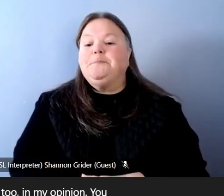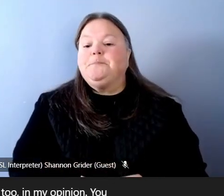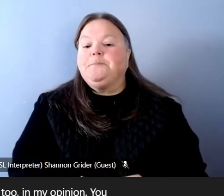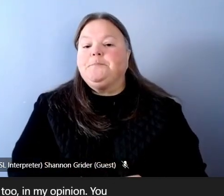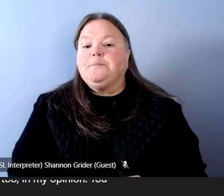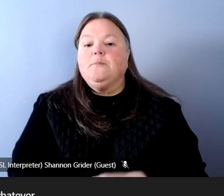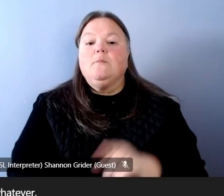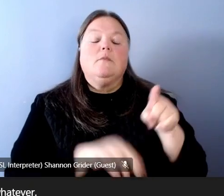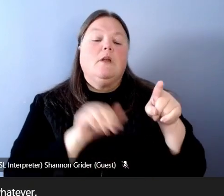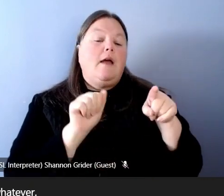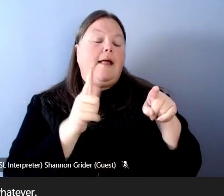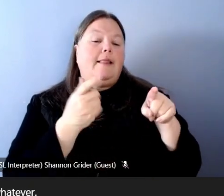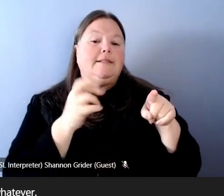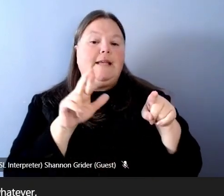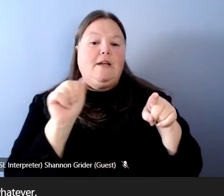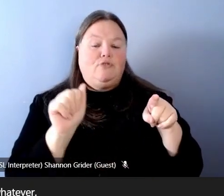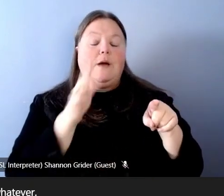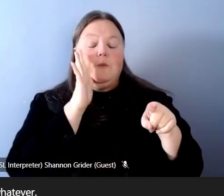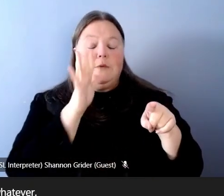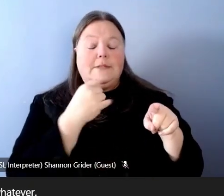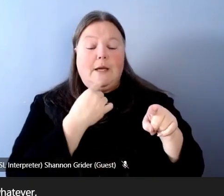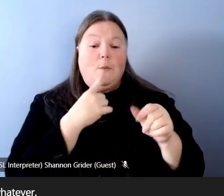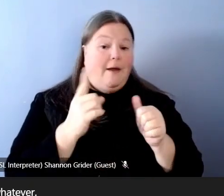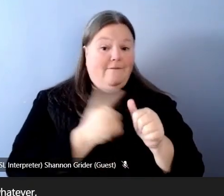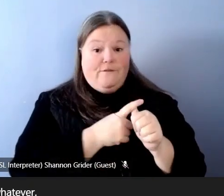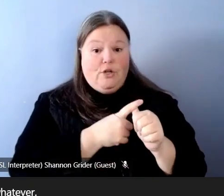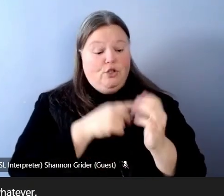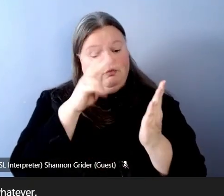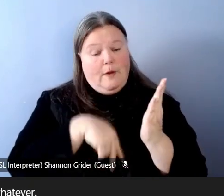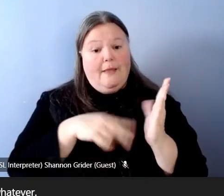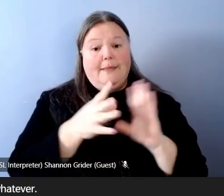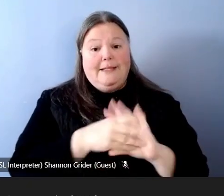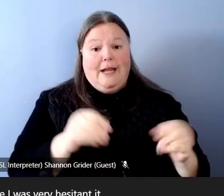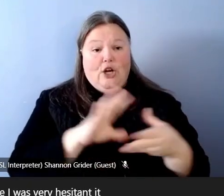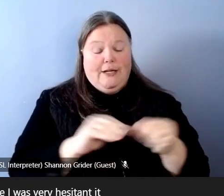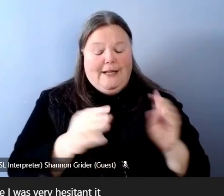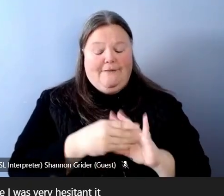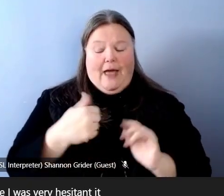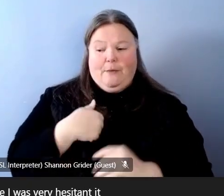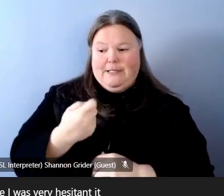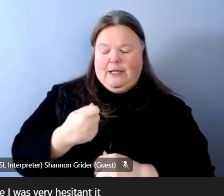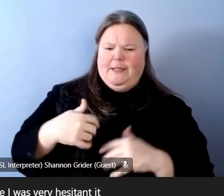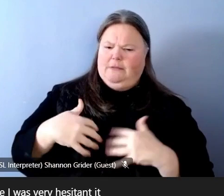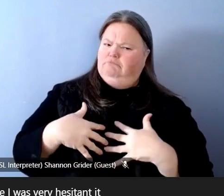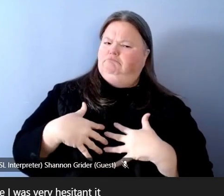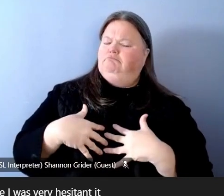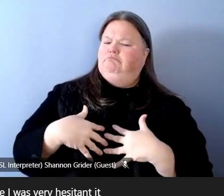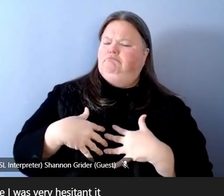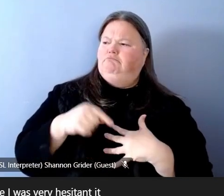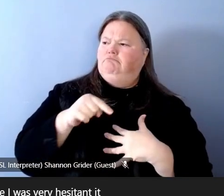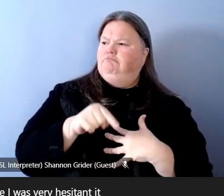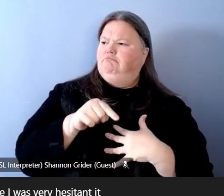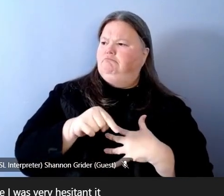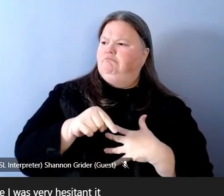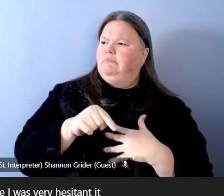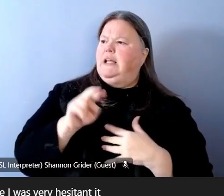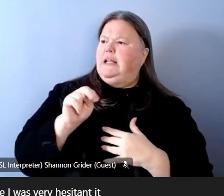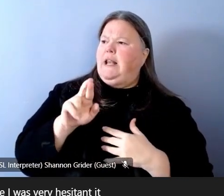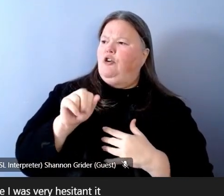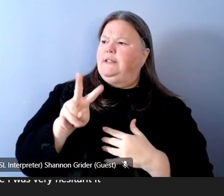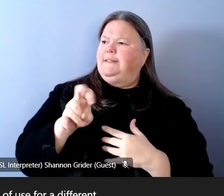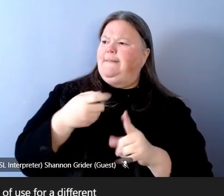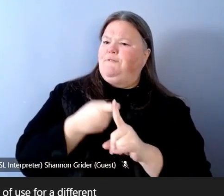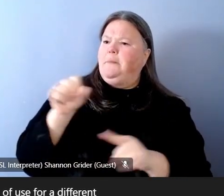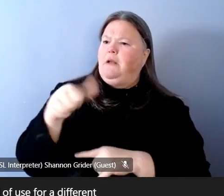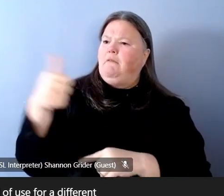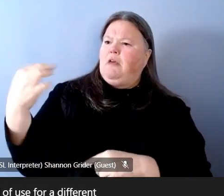I will say, when I first read the narrative, I was very hesitant. It kind of felt like it was a narrative kind of used for a different application, and they